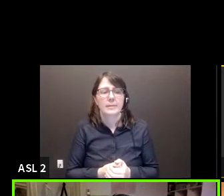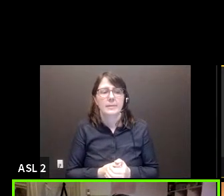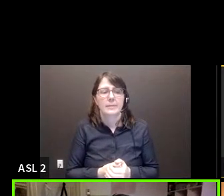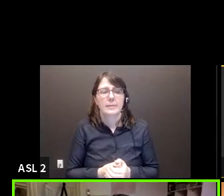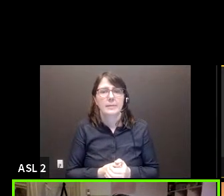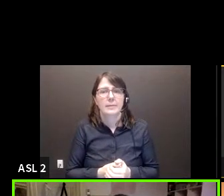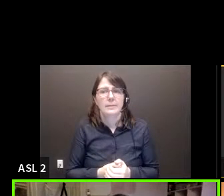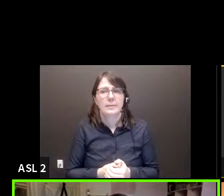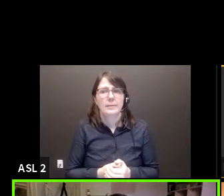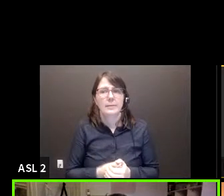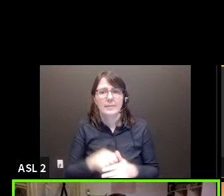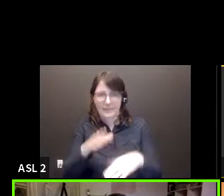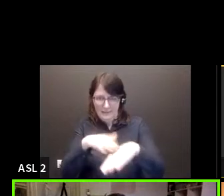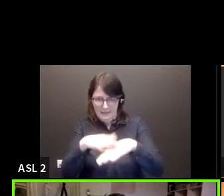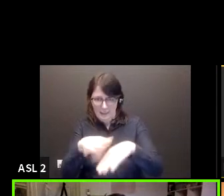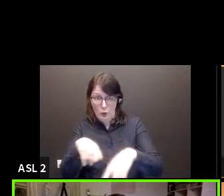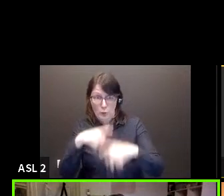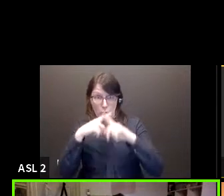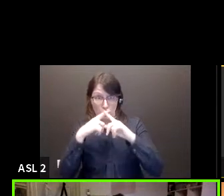you're on mute dan